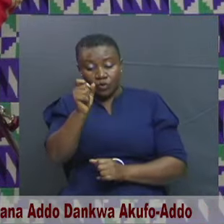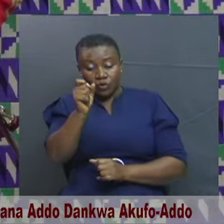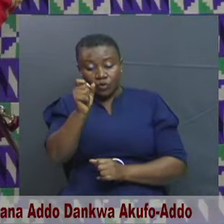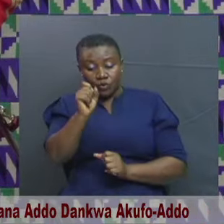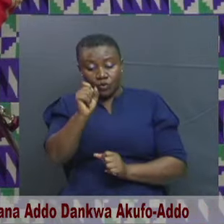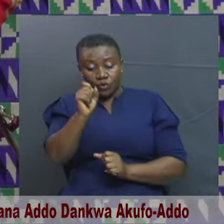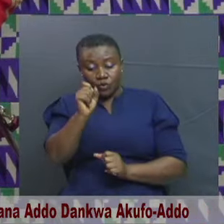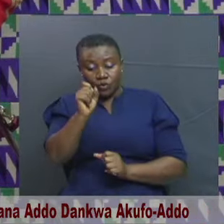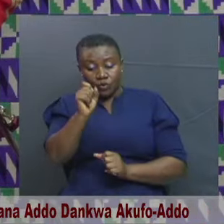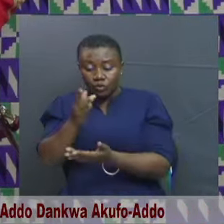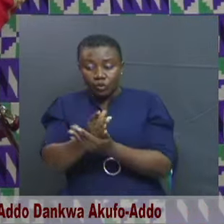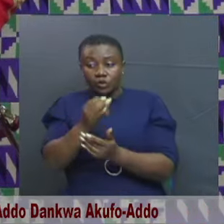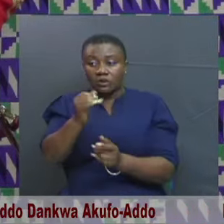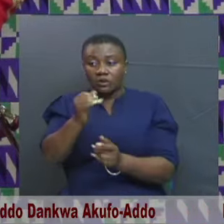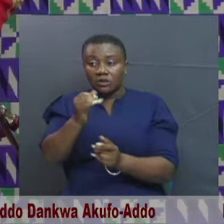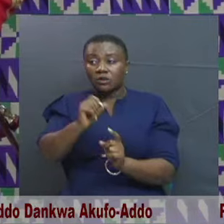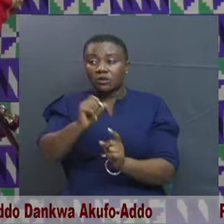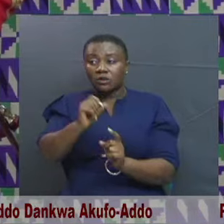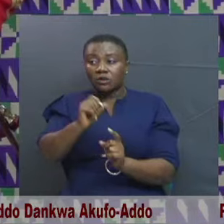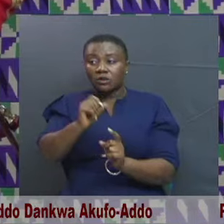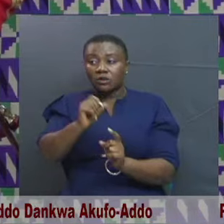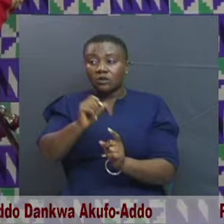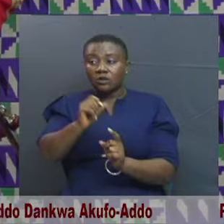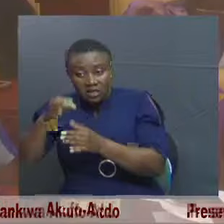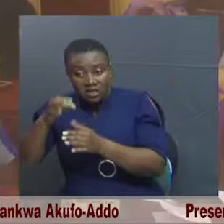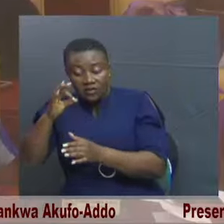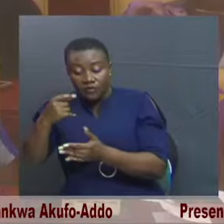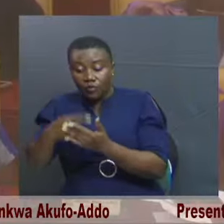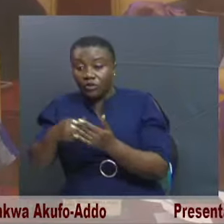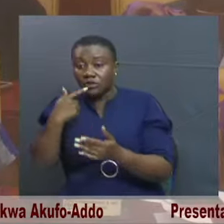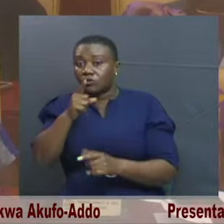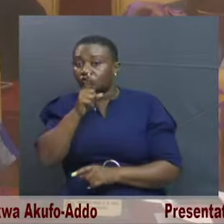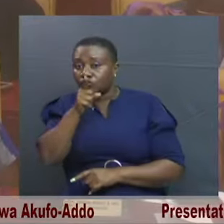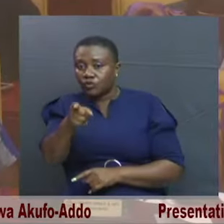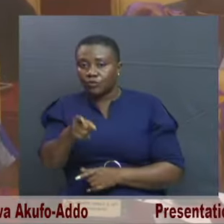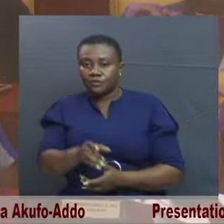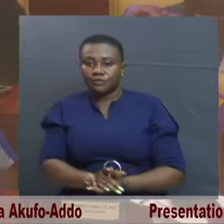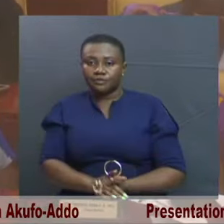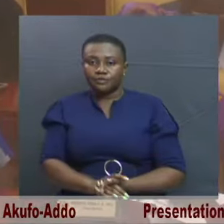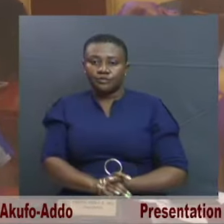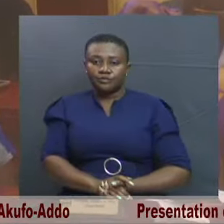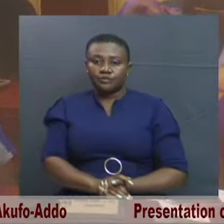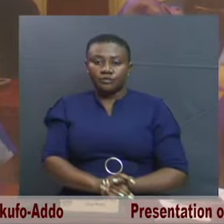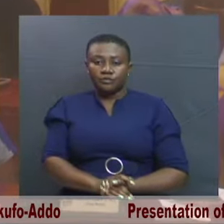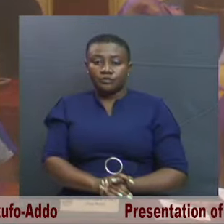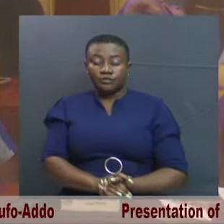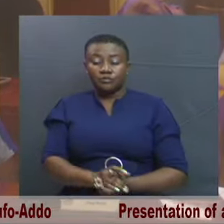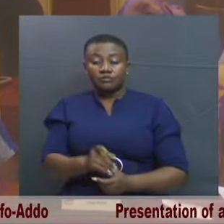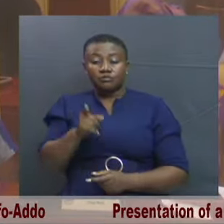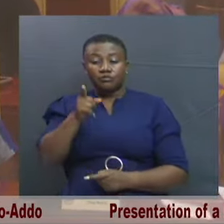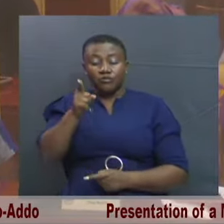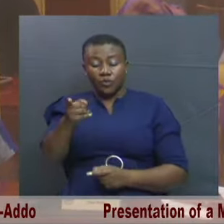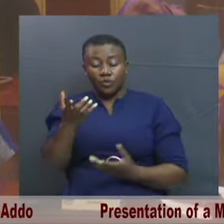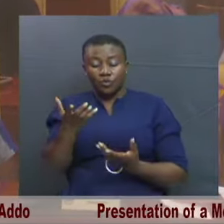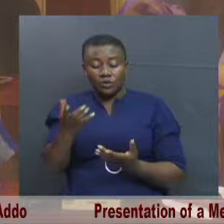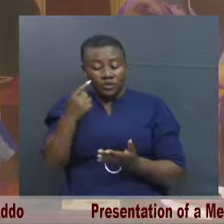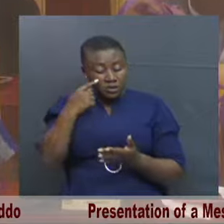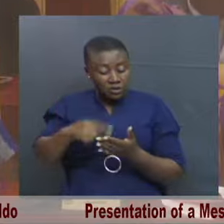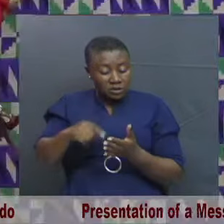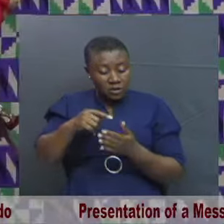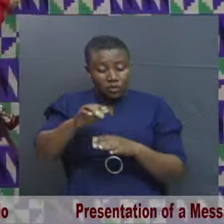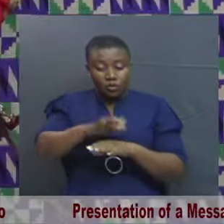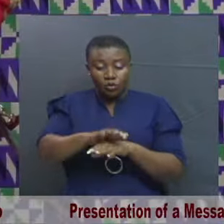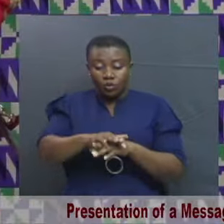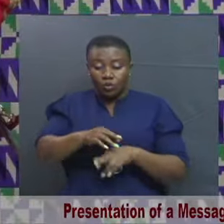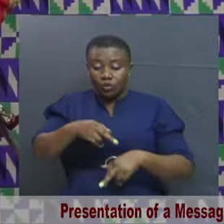inspection if you were so minded Mr Speaker if you want to check on roads